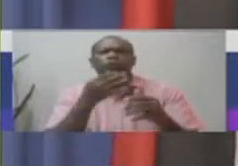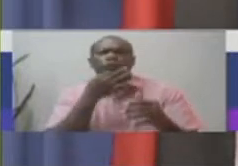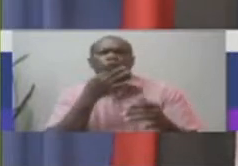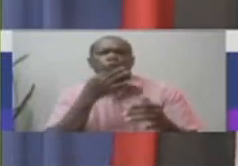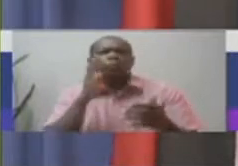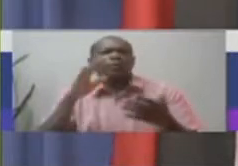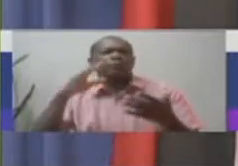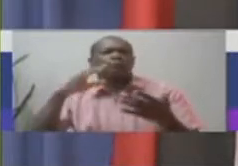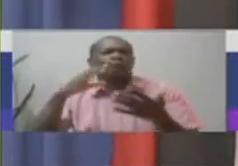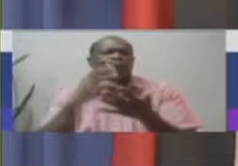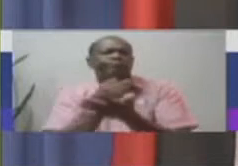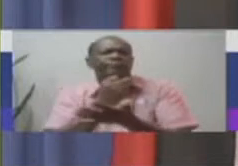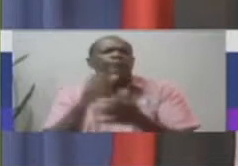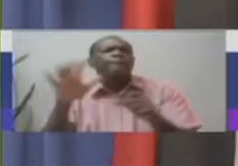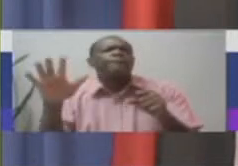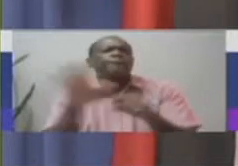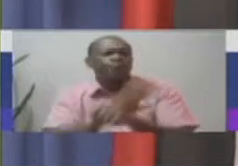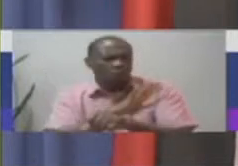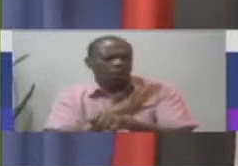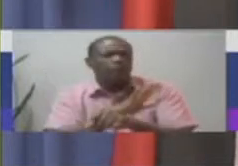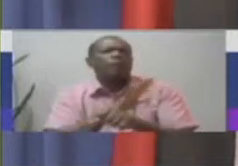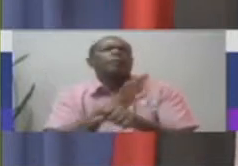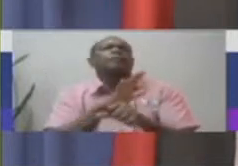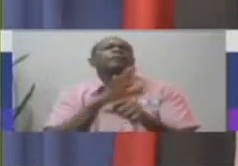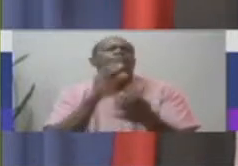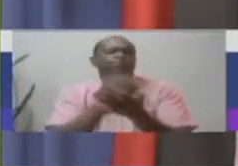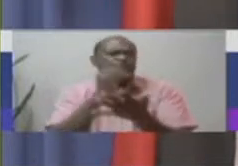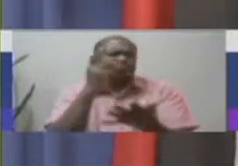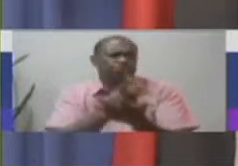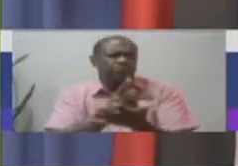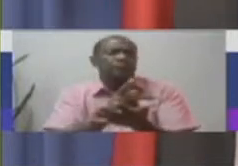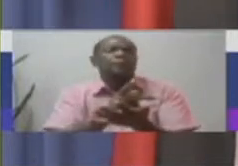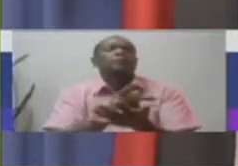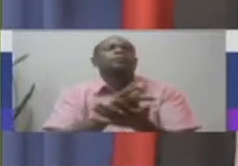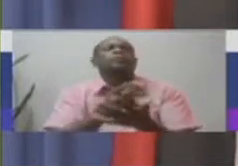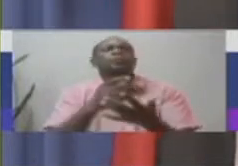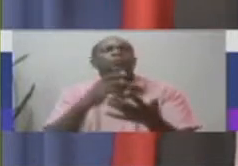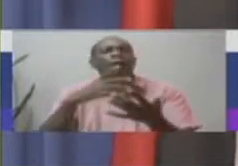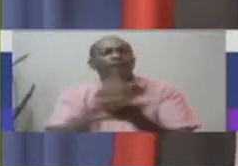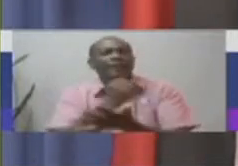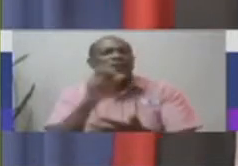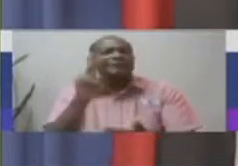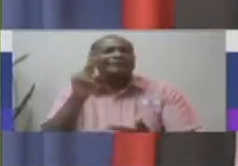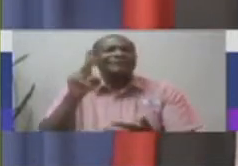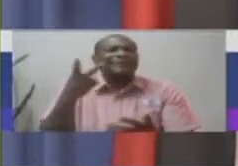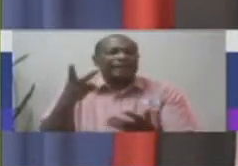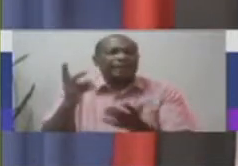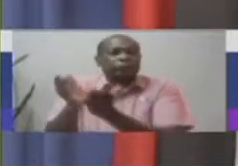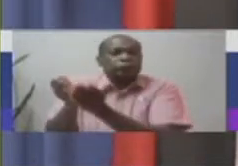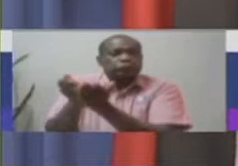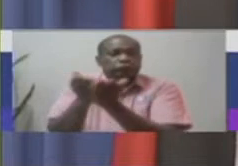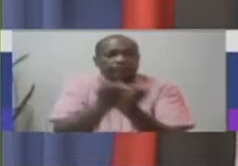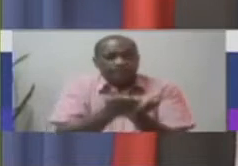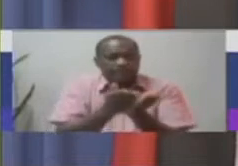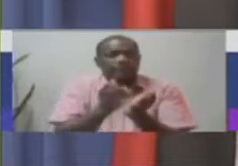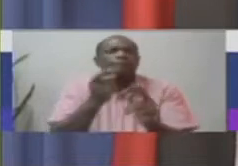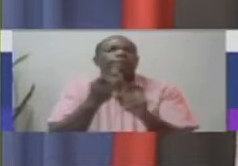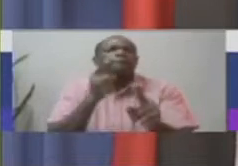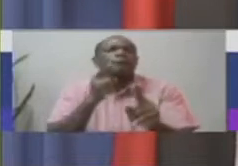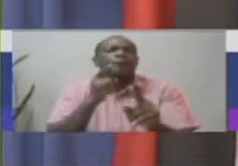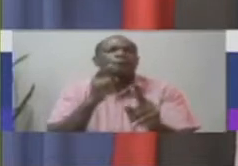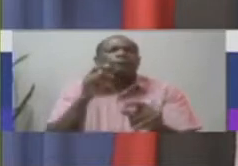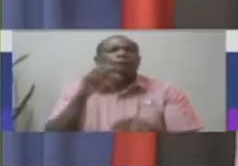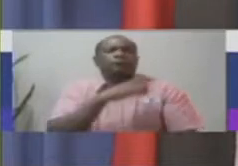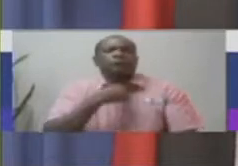of Sinopharm vaccines from China, which should be here in the early part of